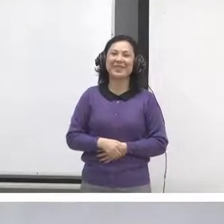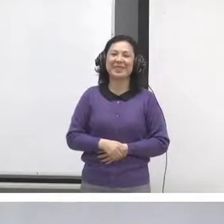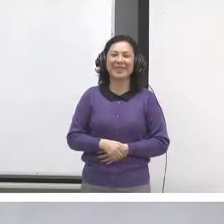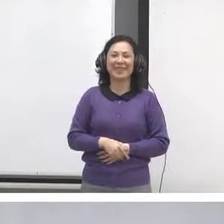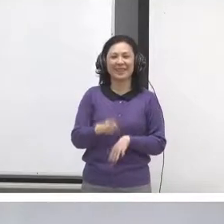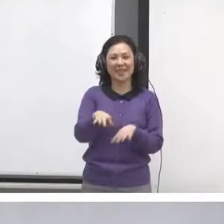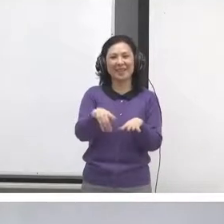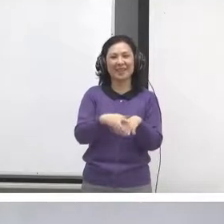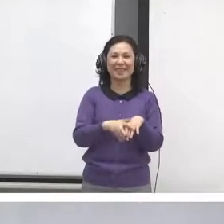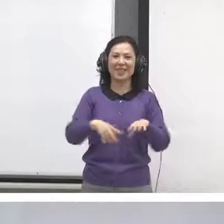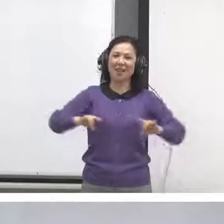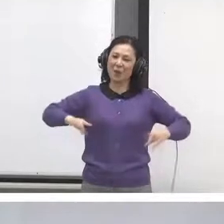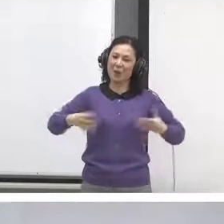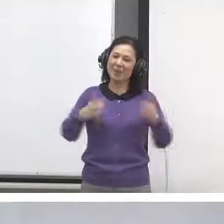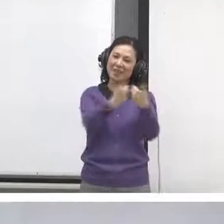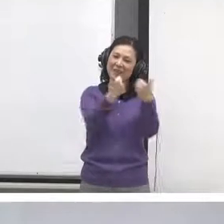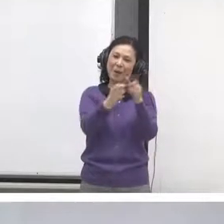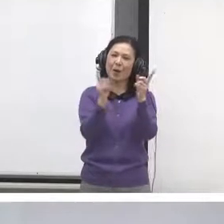we just talk and